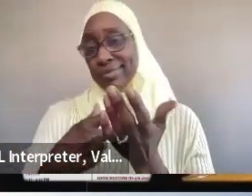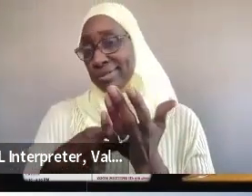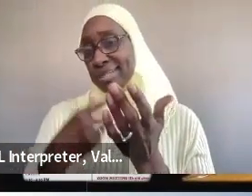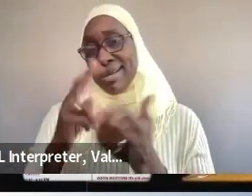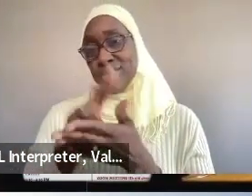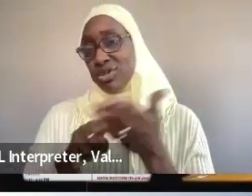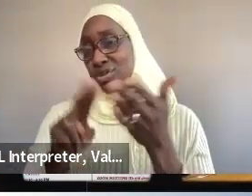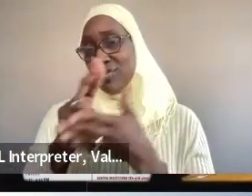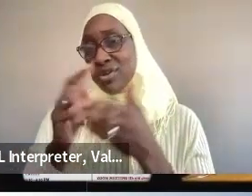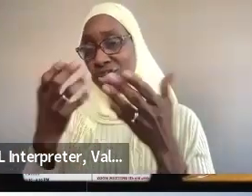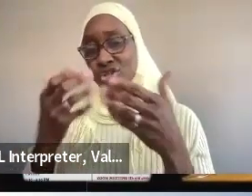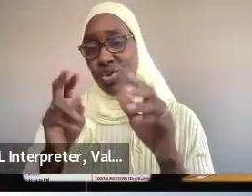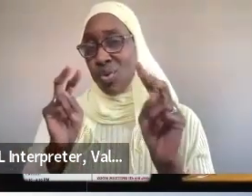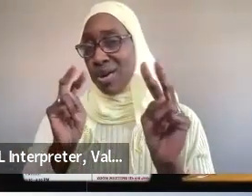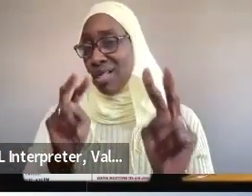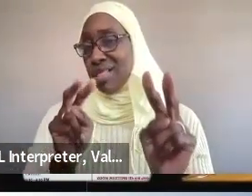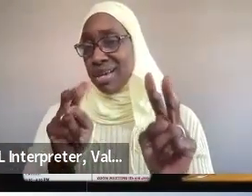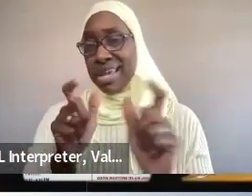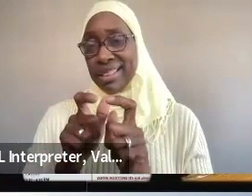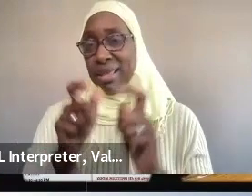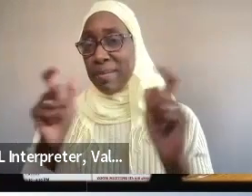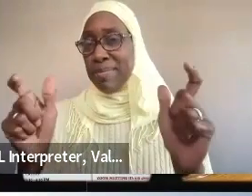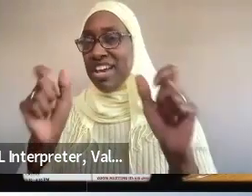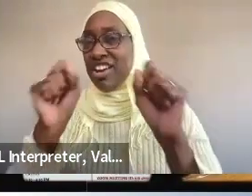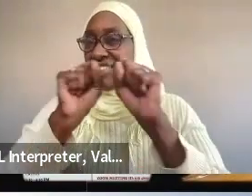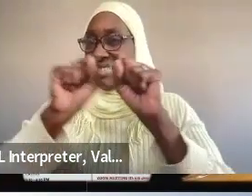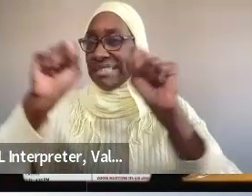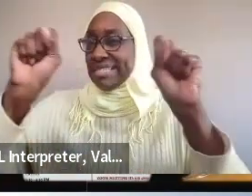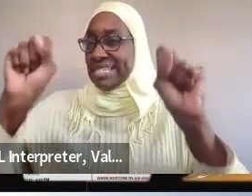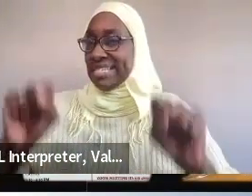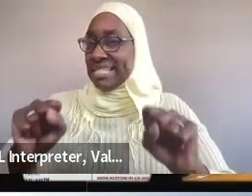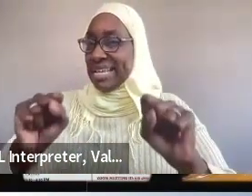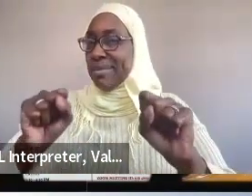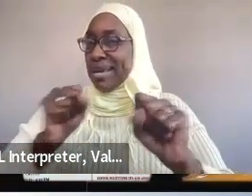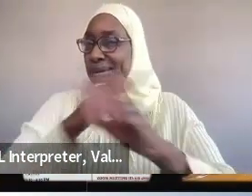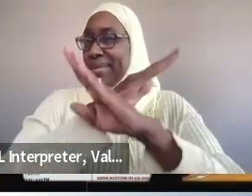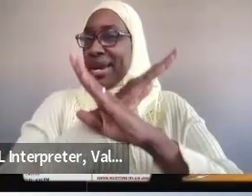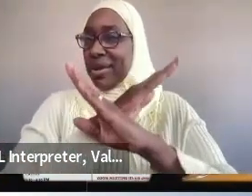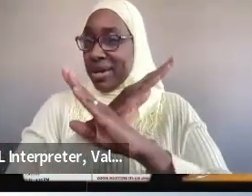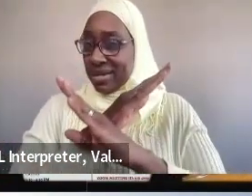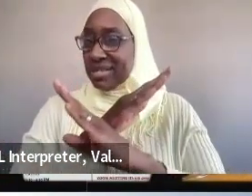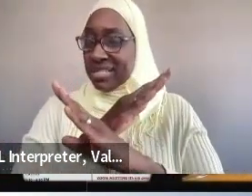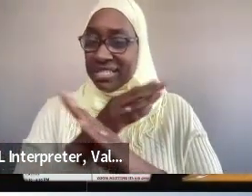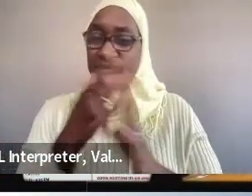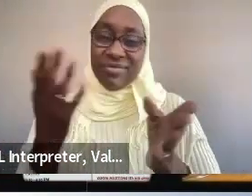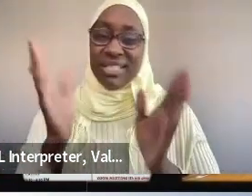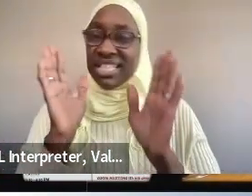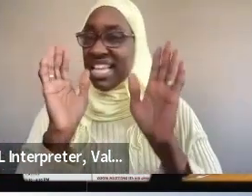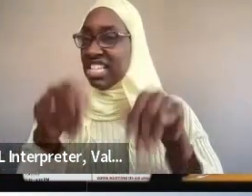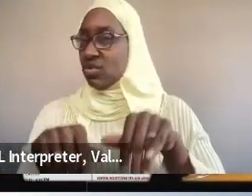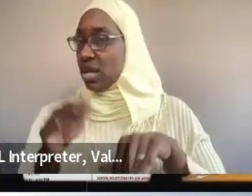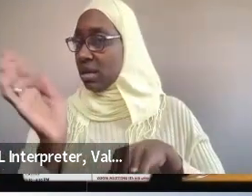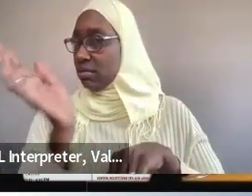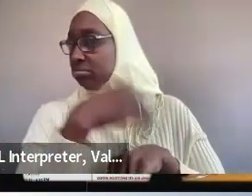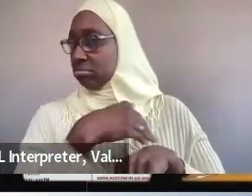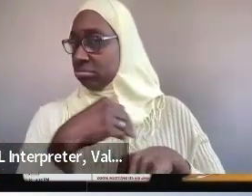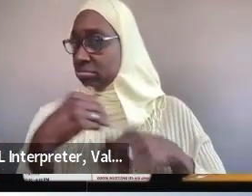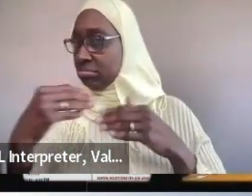to look at the bigger structural things, and sort of want to